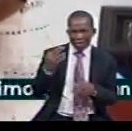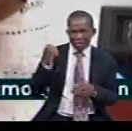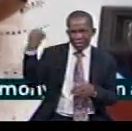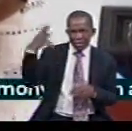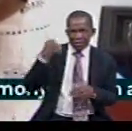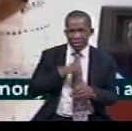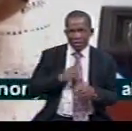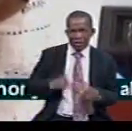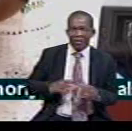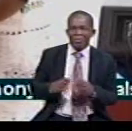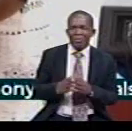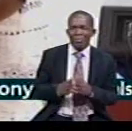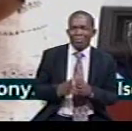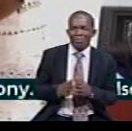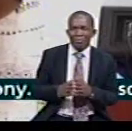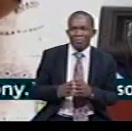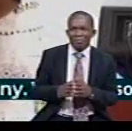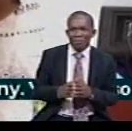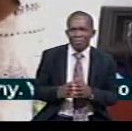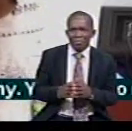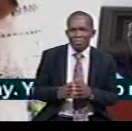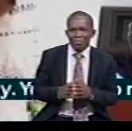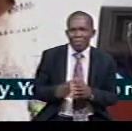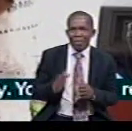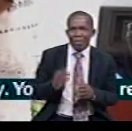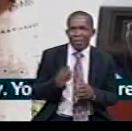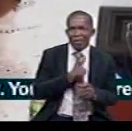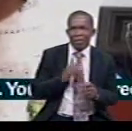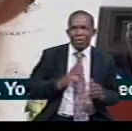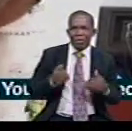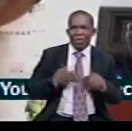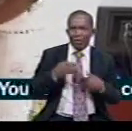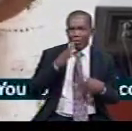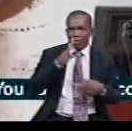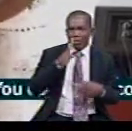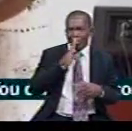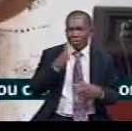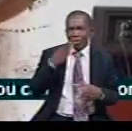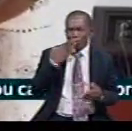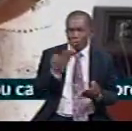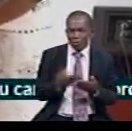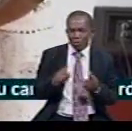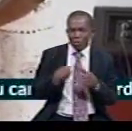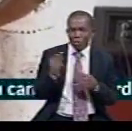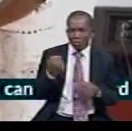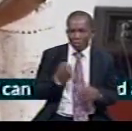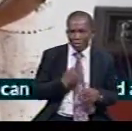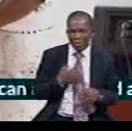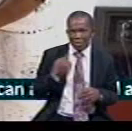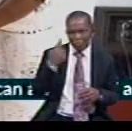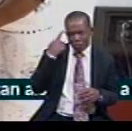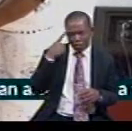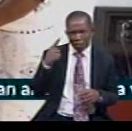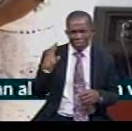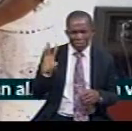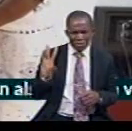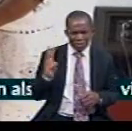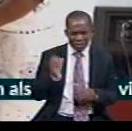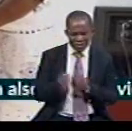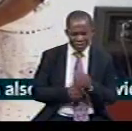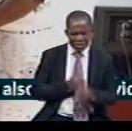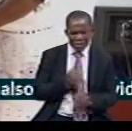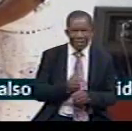Ashaman, Lebanon. The Lord has been good to me. Almost 6 years now, I had a spine